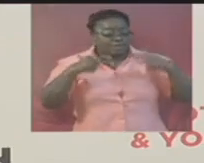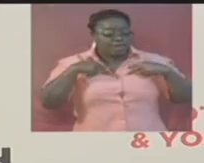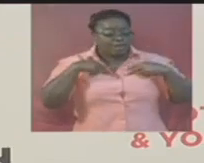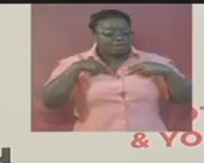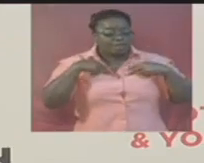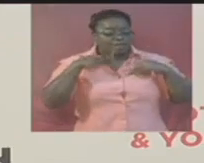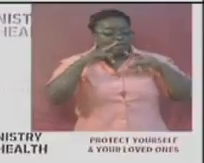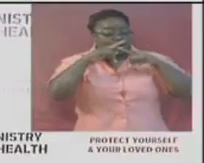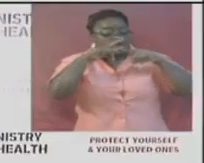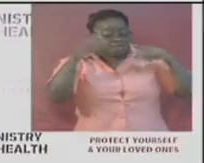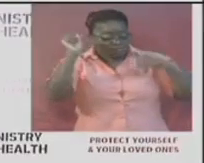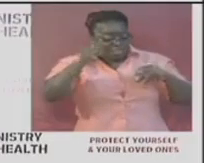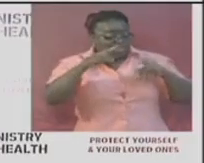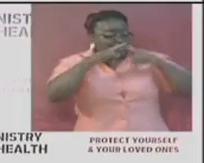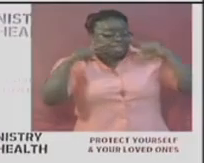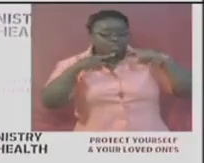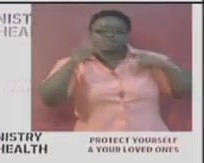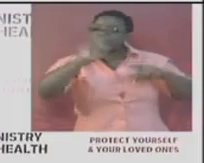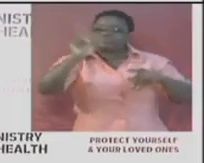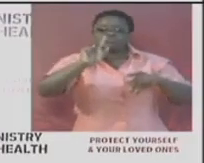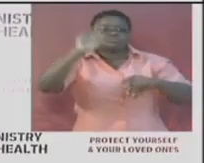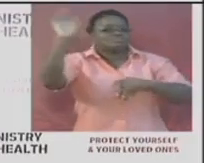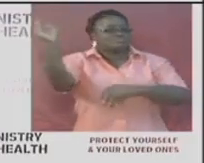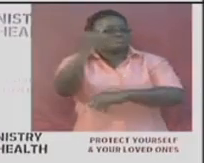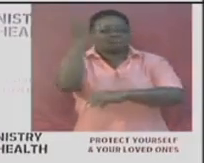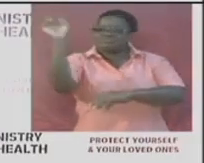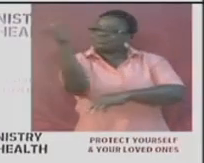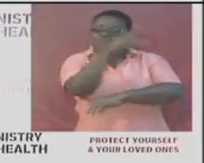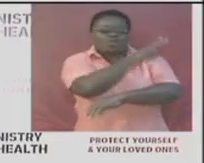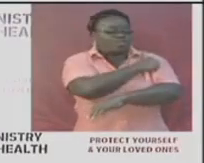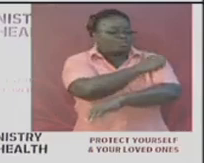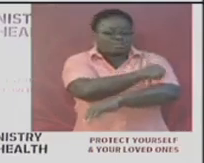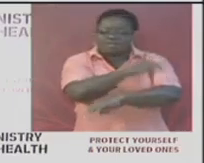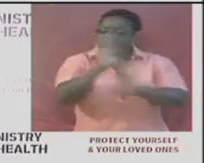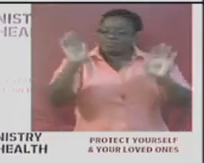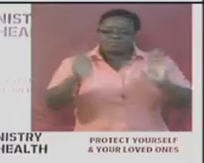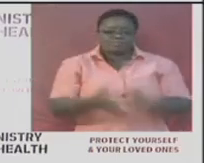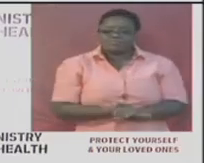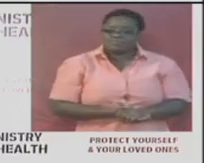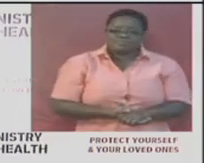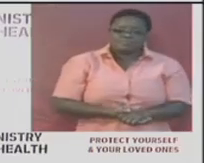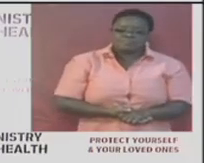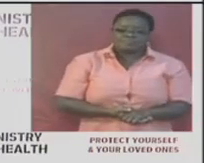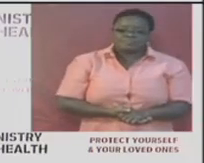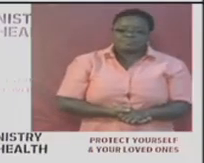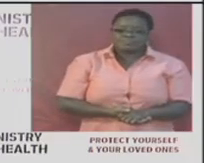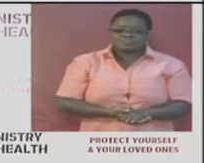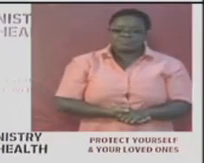Pfizer. Thank you, CMO and Professor. We go to CL Communications again, please.